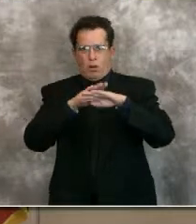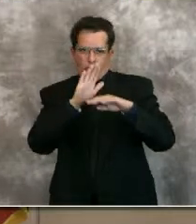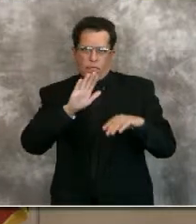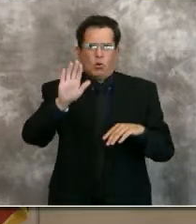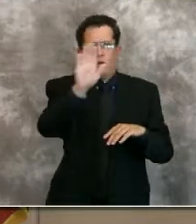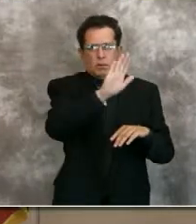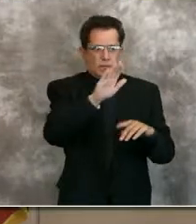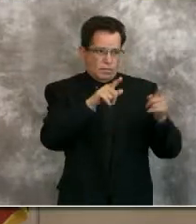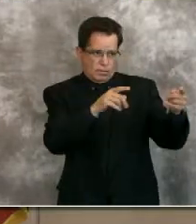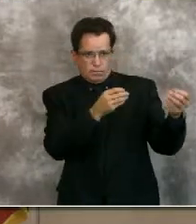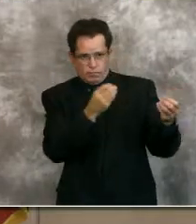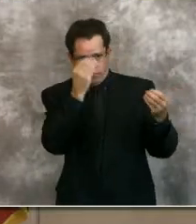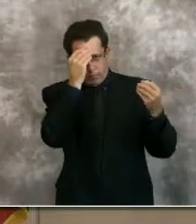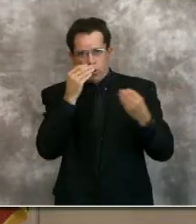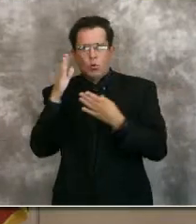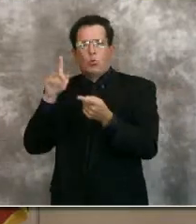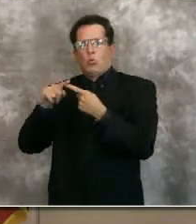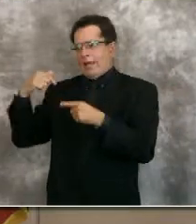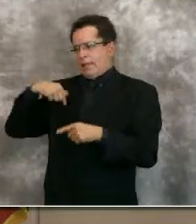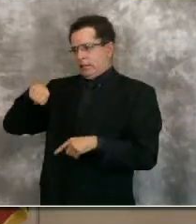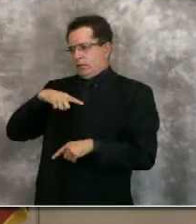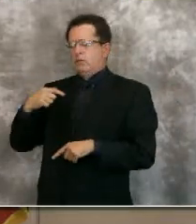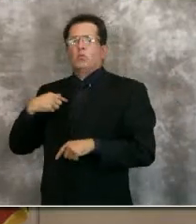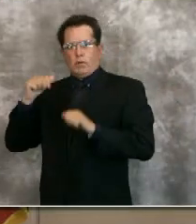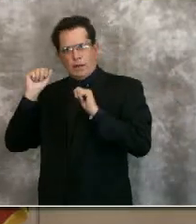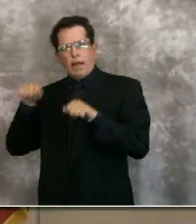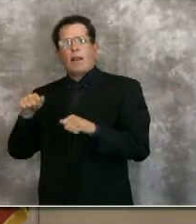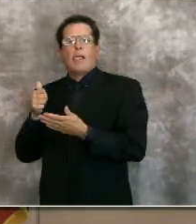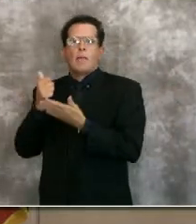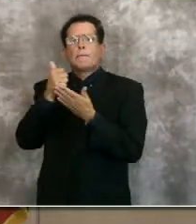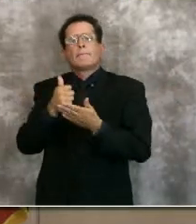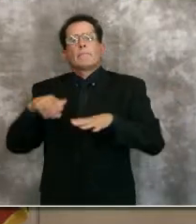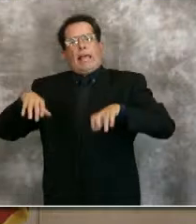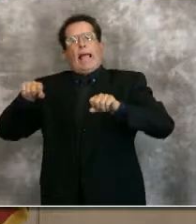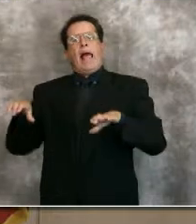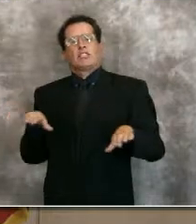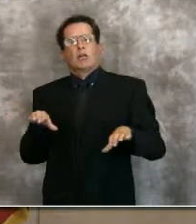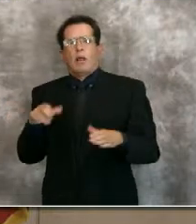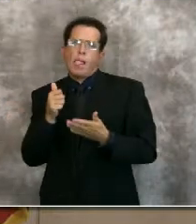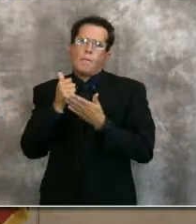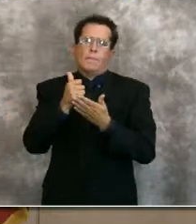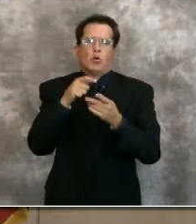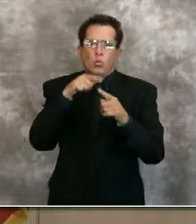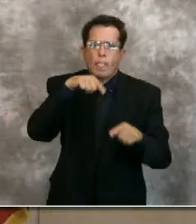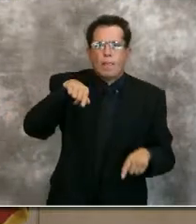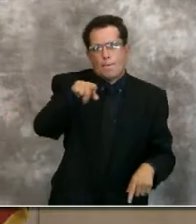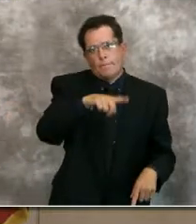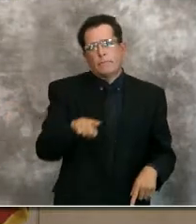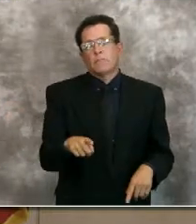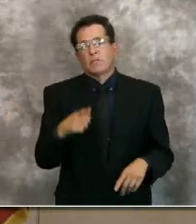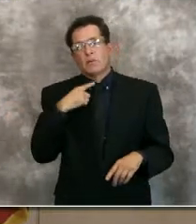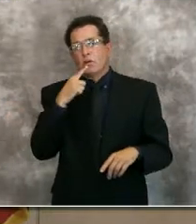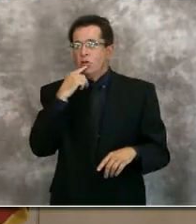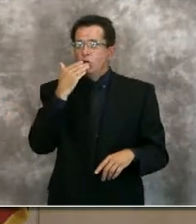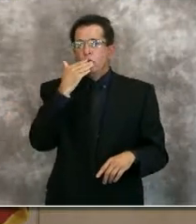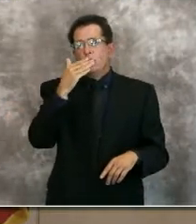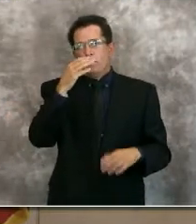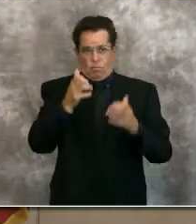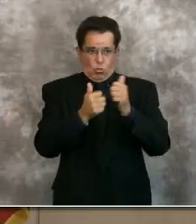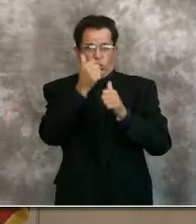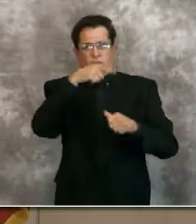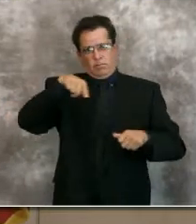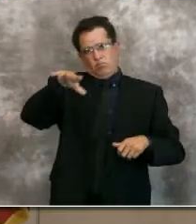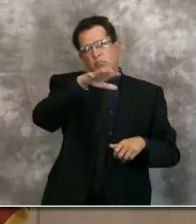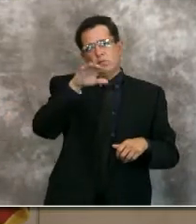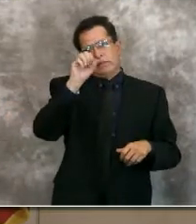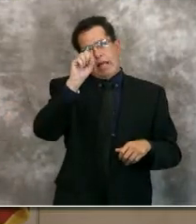to us to be able to take public health action. And the good news is that most San Diegans understand that,